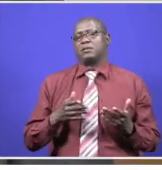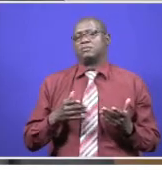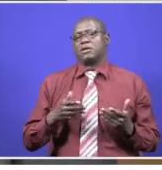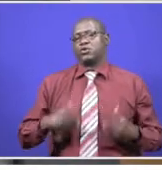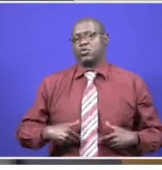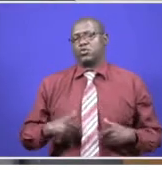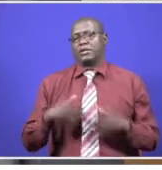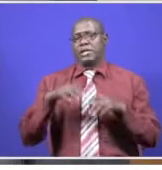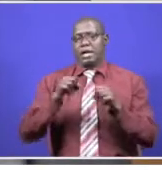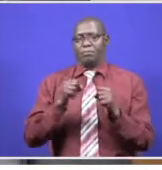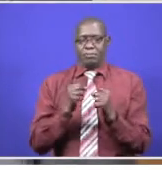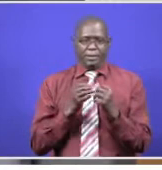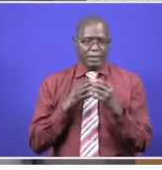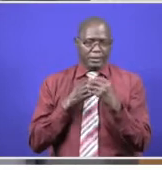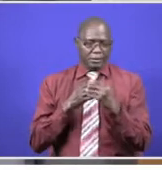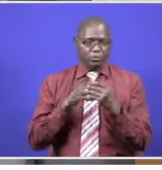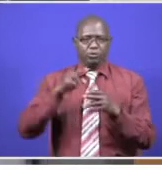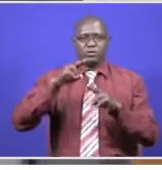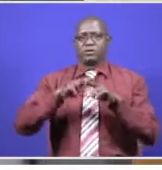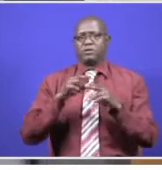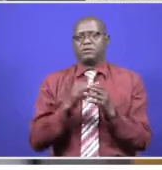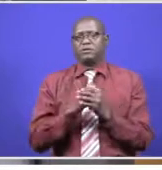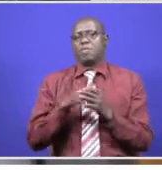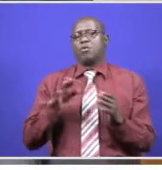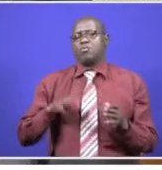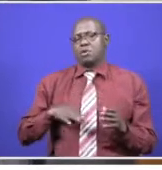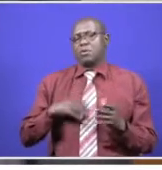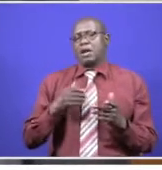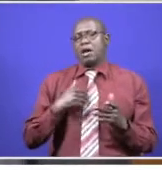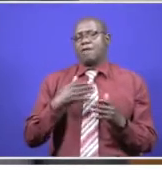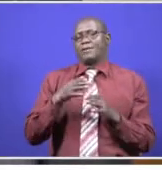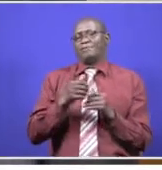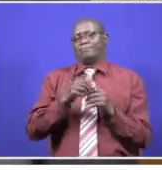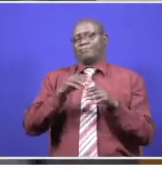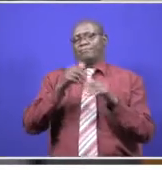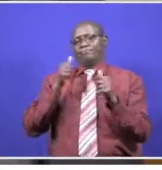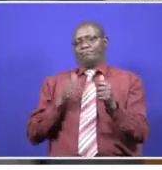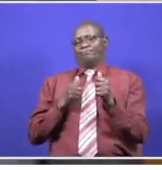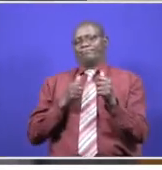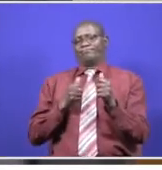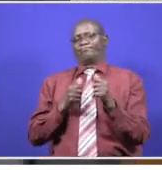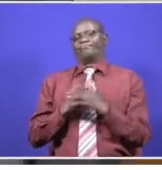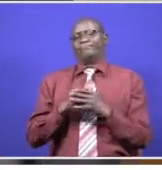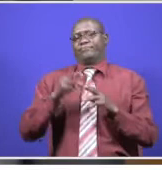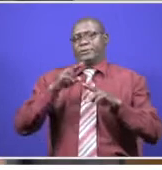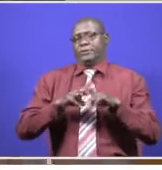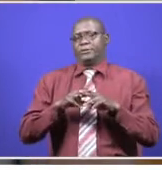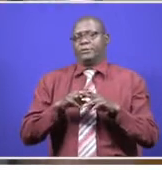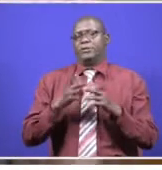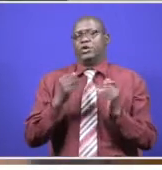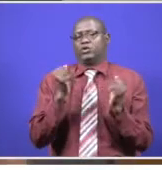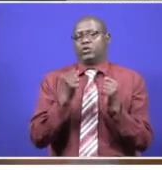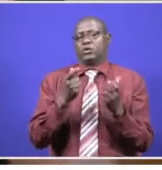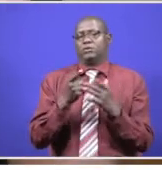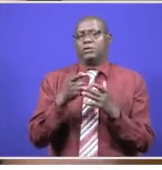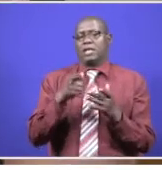we historically tend to take a back seat when we have the opportunity to take the lead, because that's how we are socialized, especially